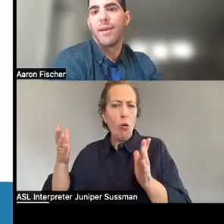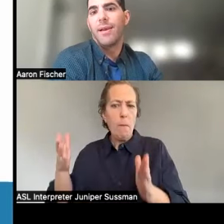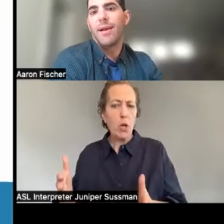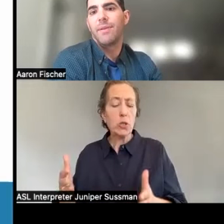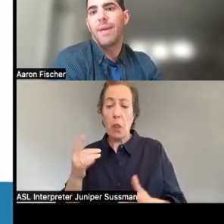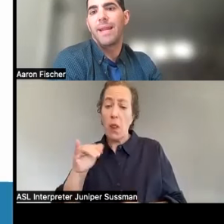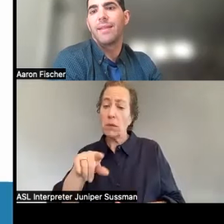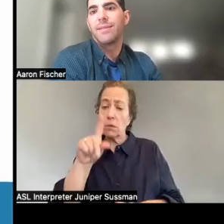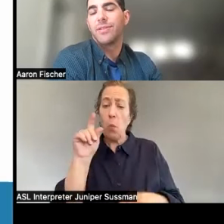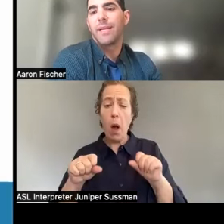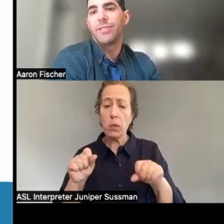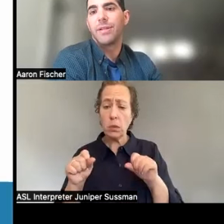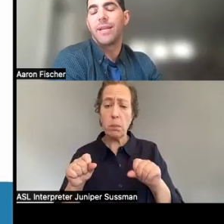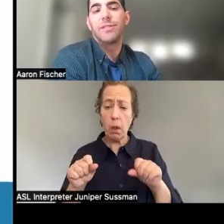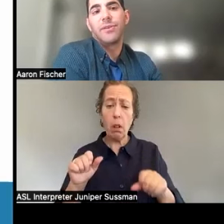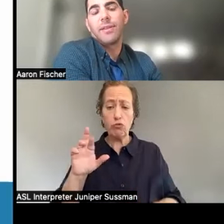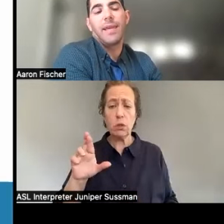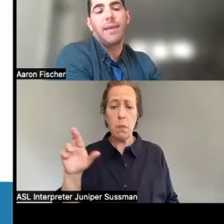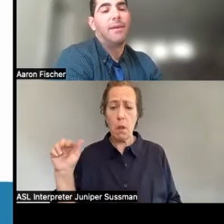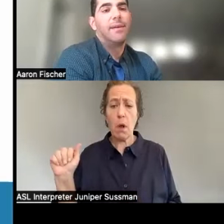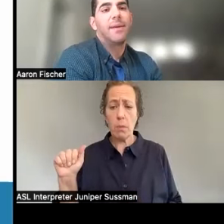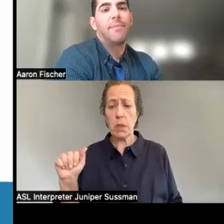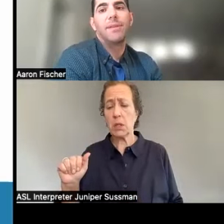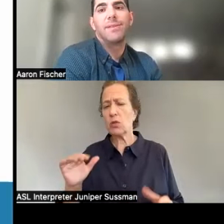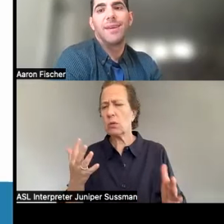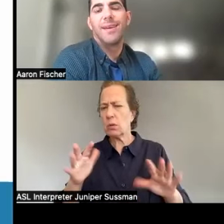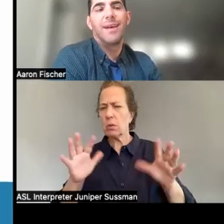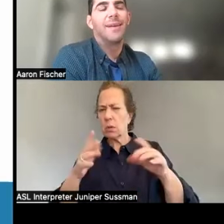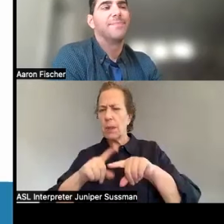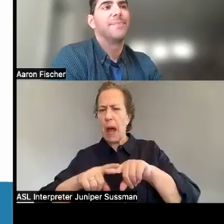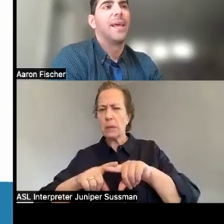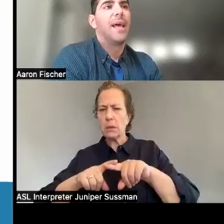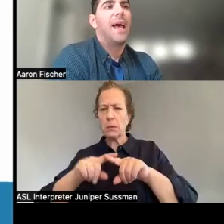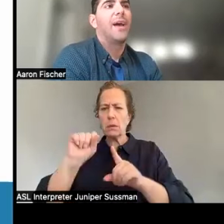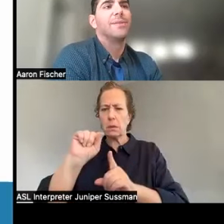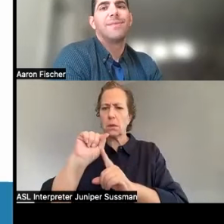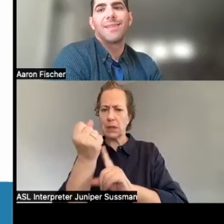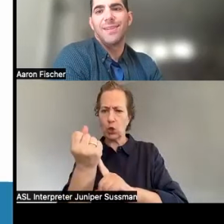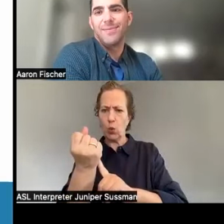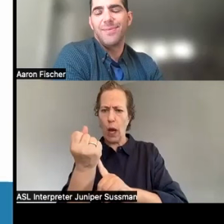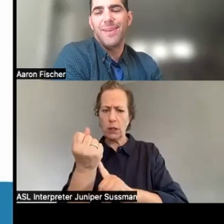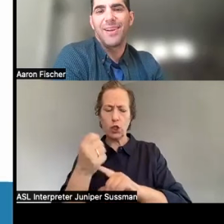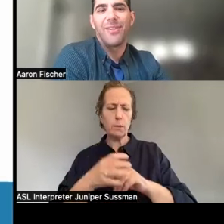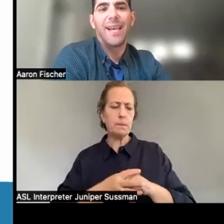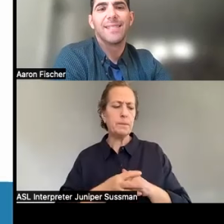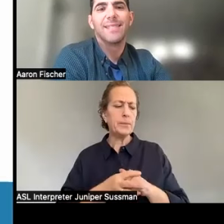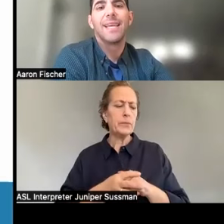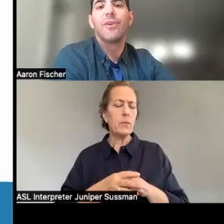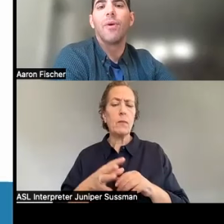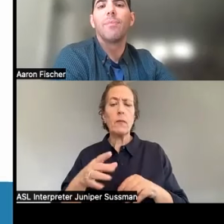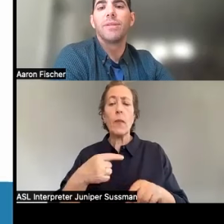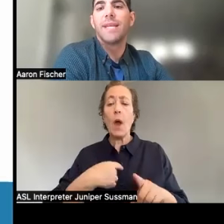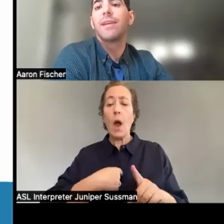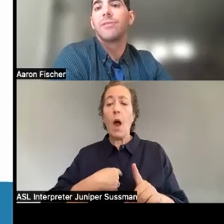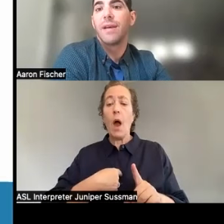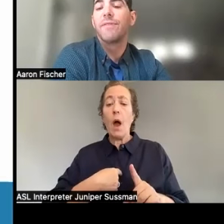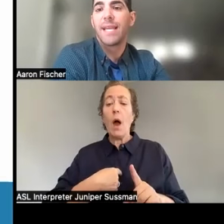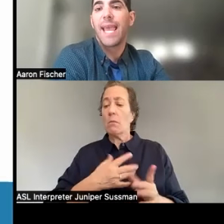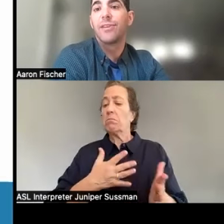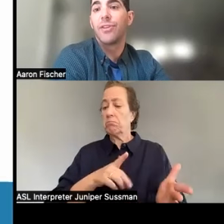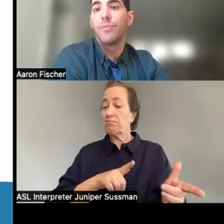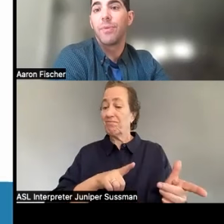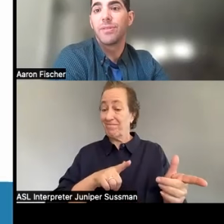for, depending on the situation. It's certainly something to, I always talk to clients and say, you want to present